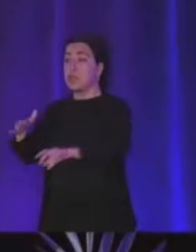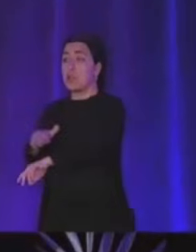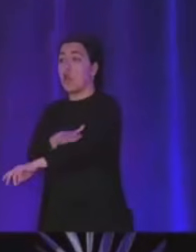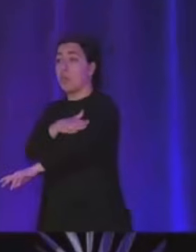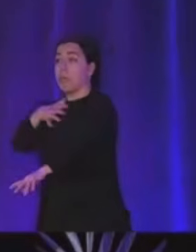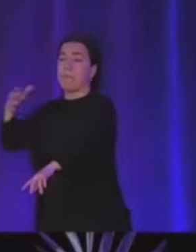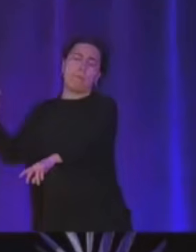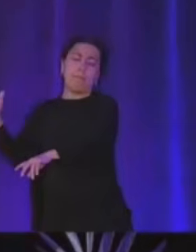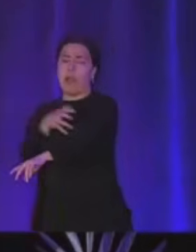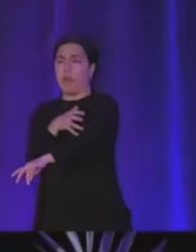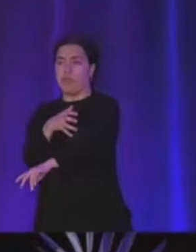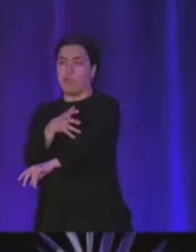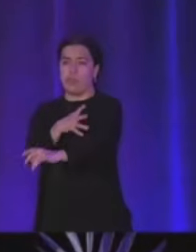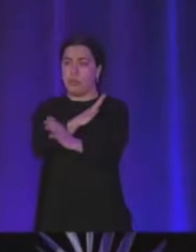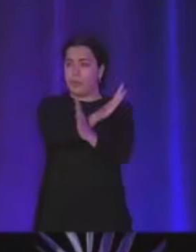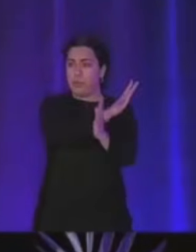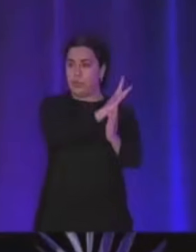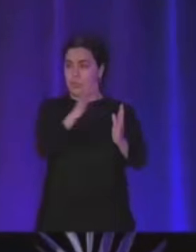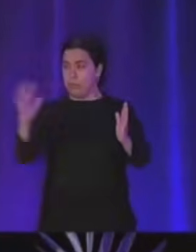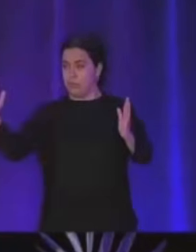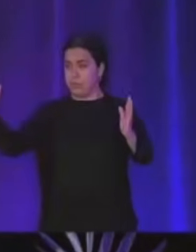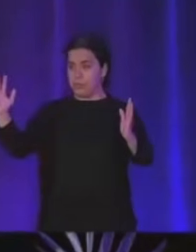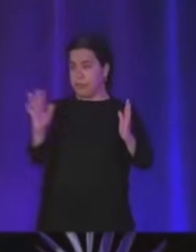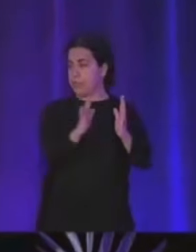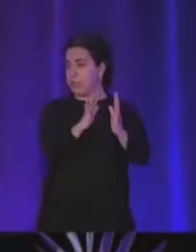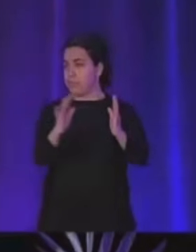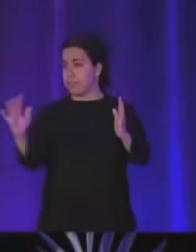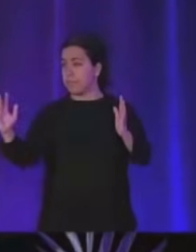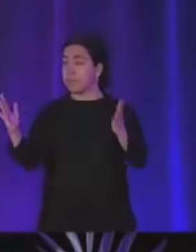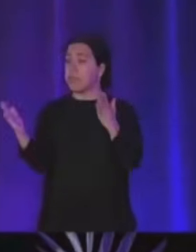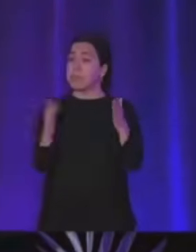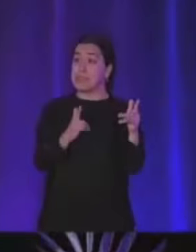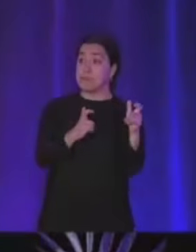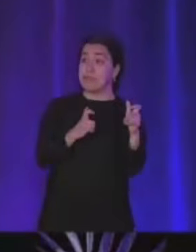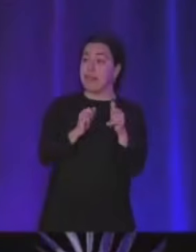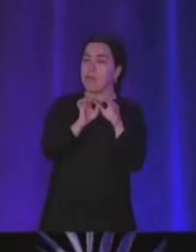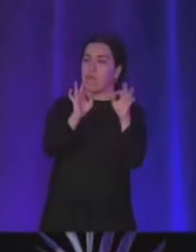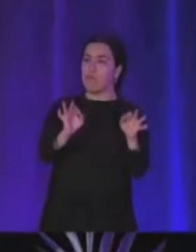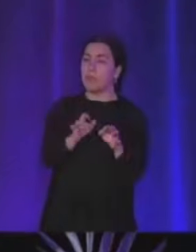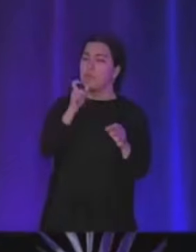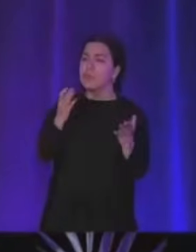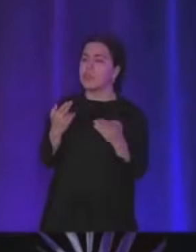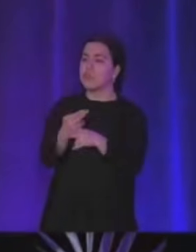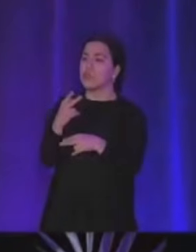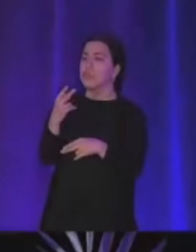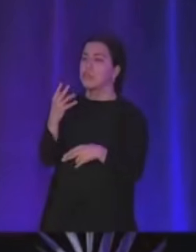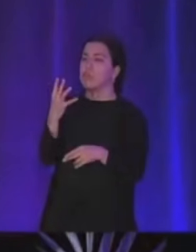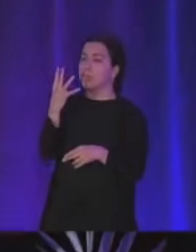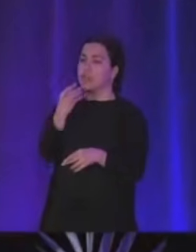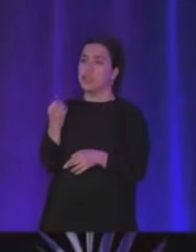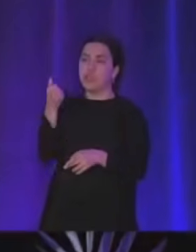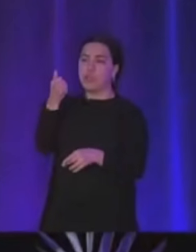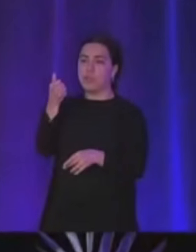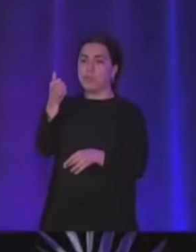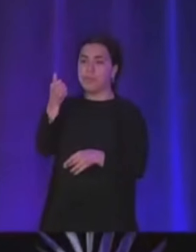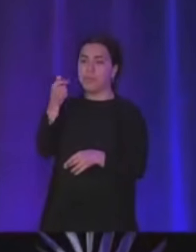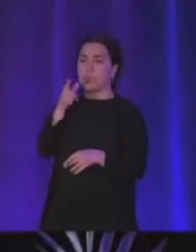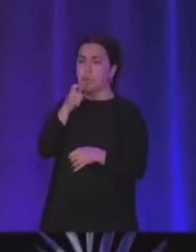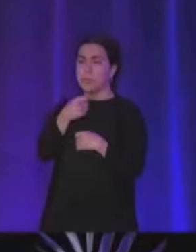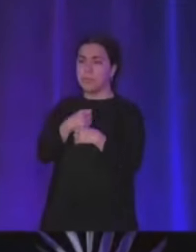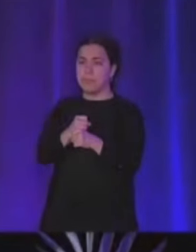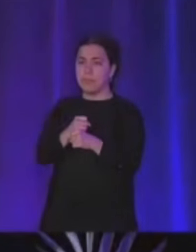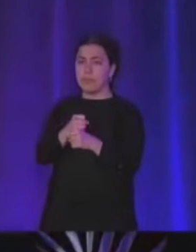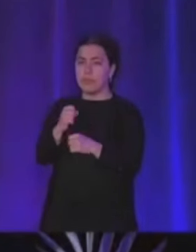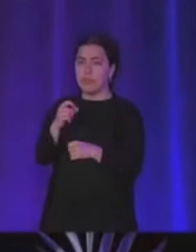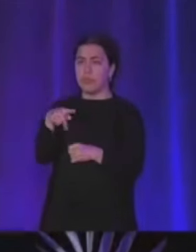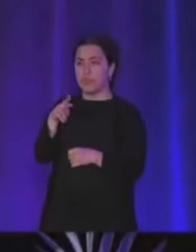right. The speedy tool you might be using is like a formatter. Anyone here use Prettier? Yeah? Is anyone here the creator of Prettier?